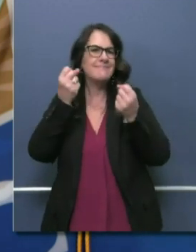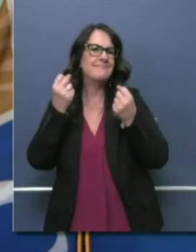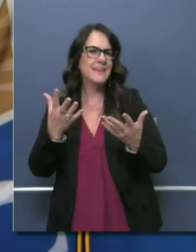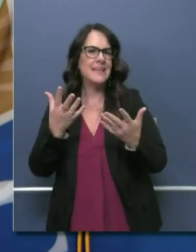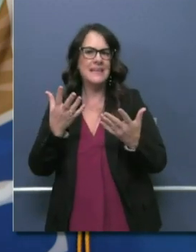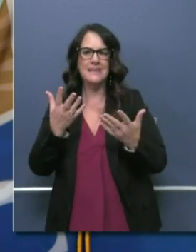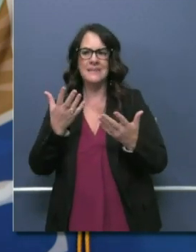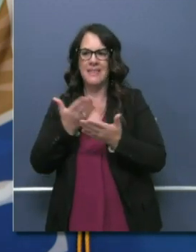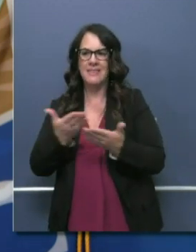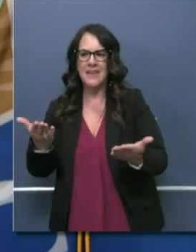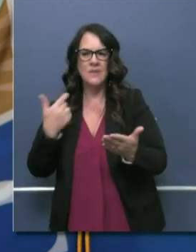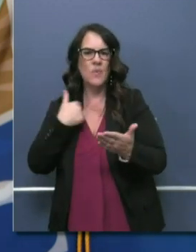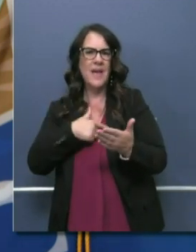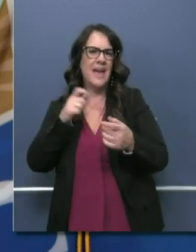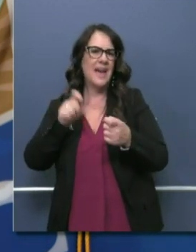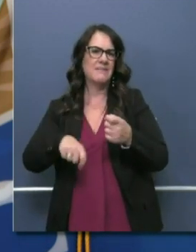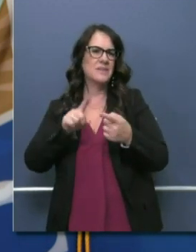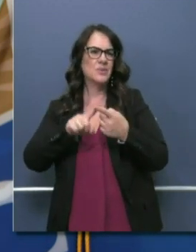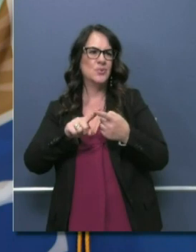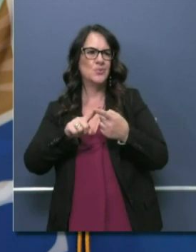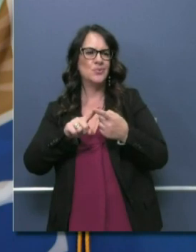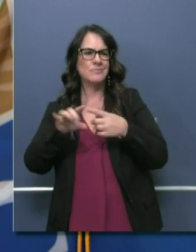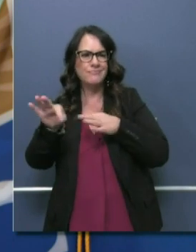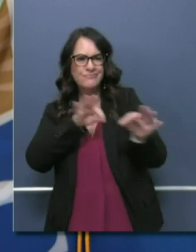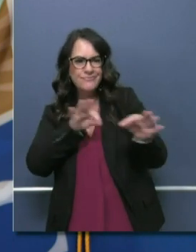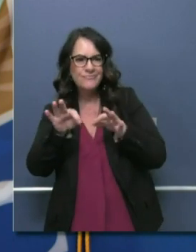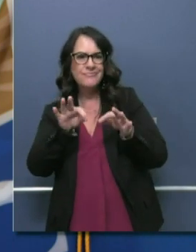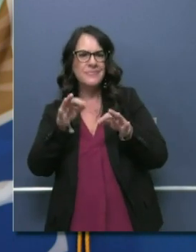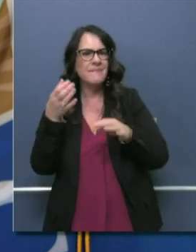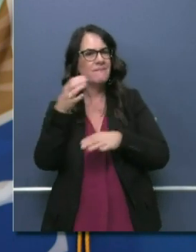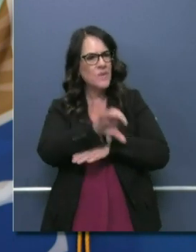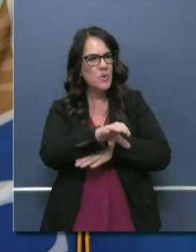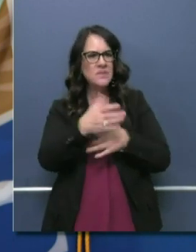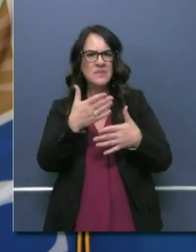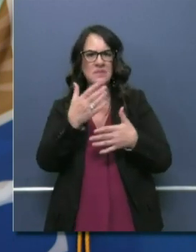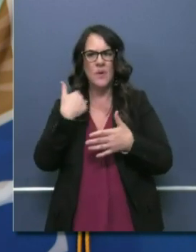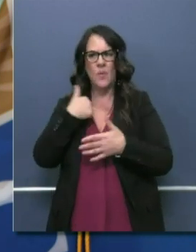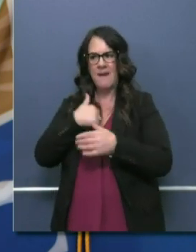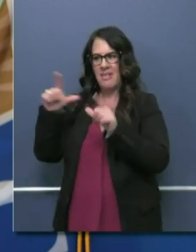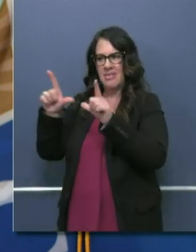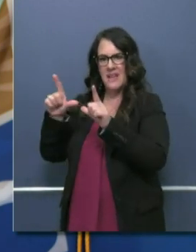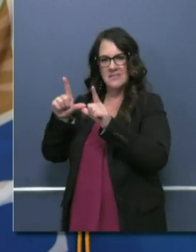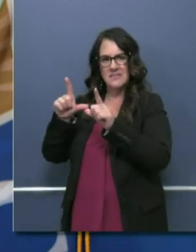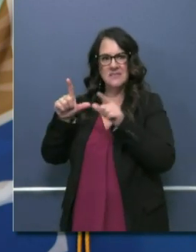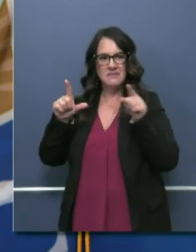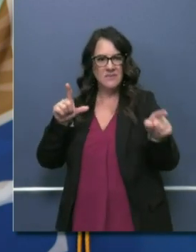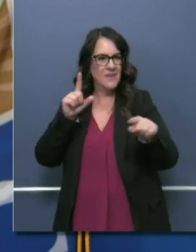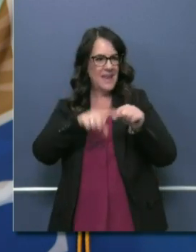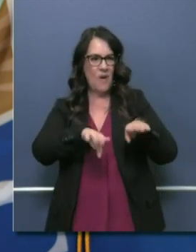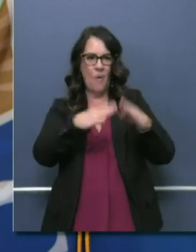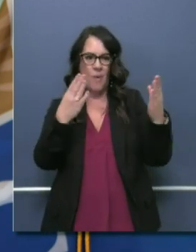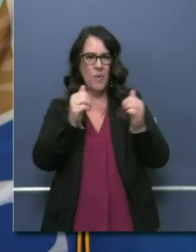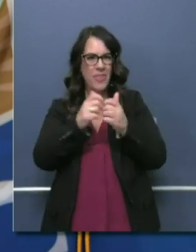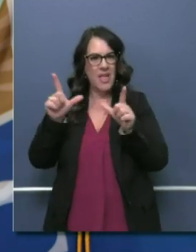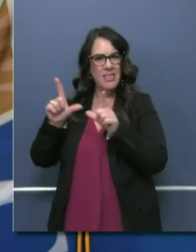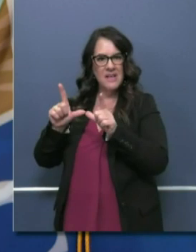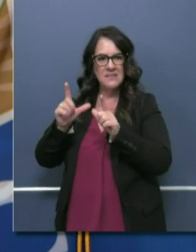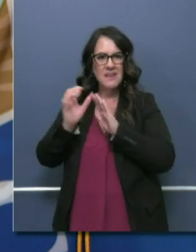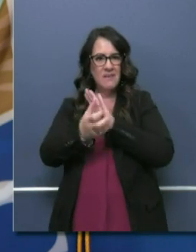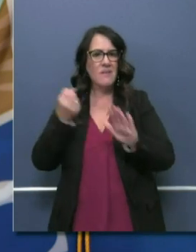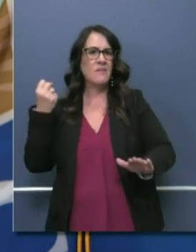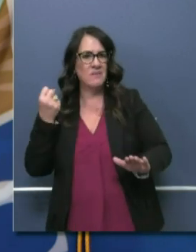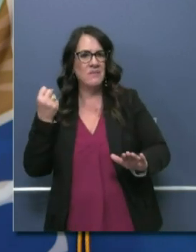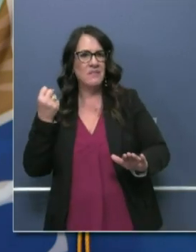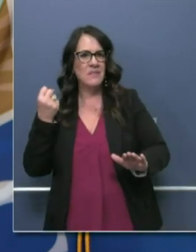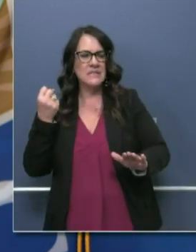mechanisms to enforce those with licenses. One way to enforce them is through the state licensing process. But again, it's